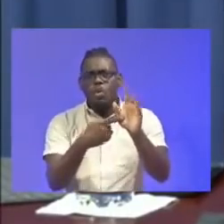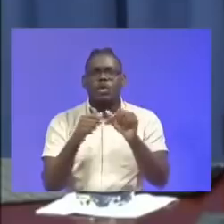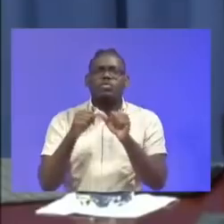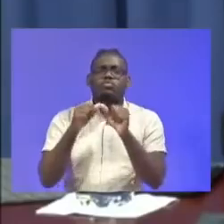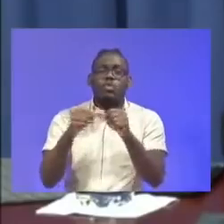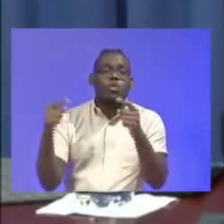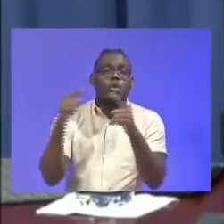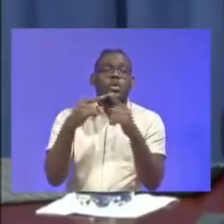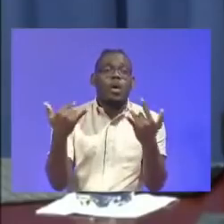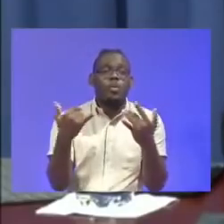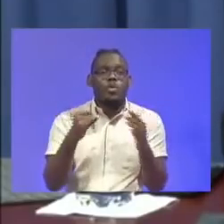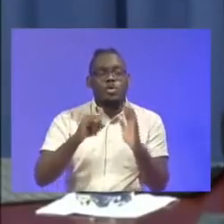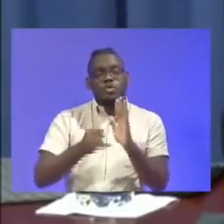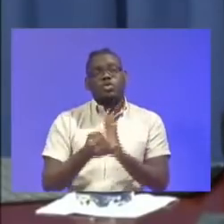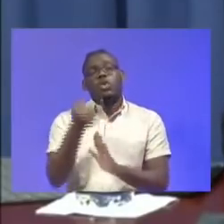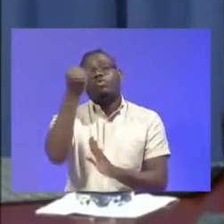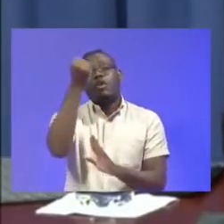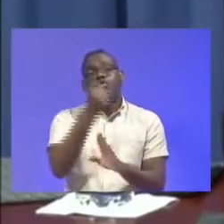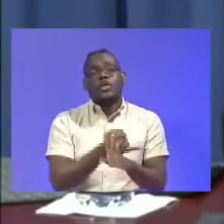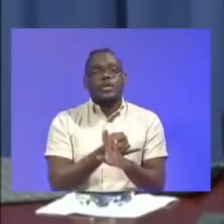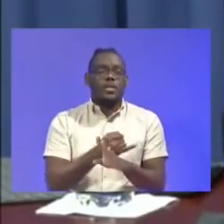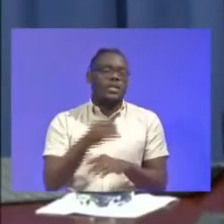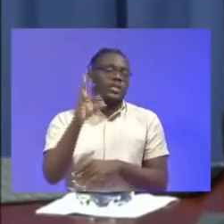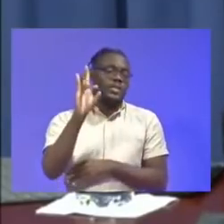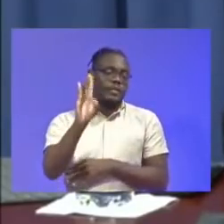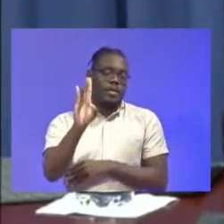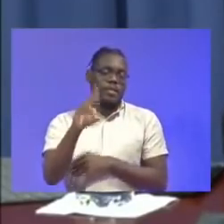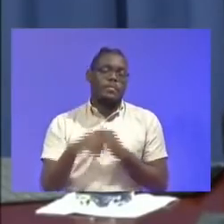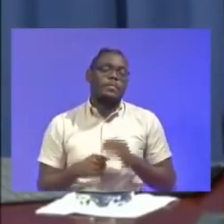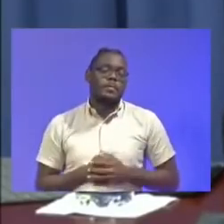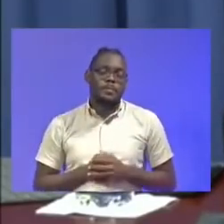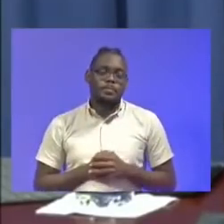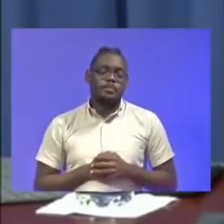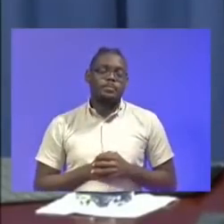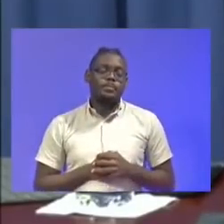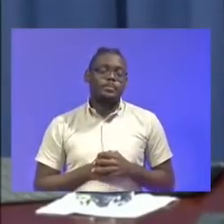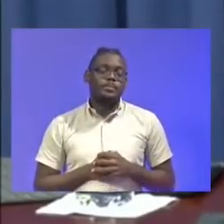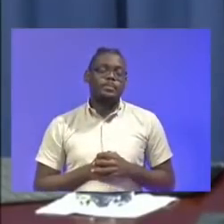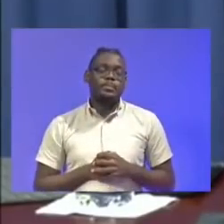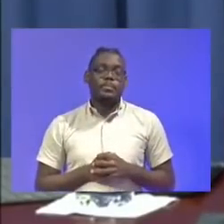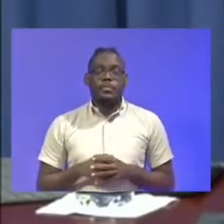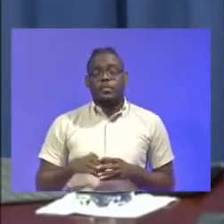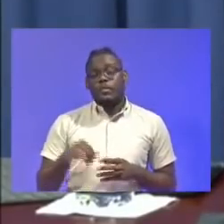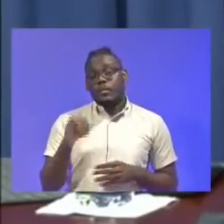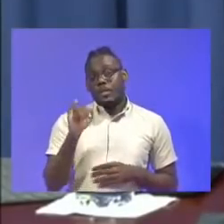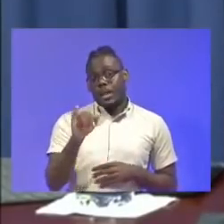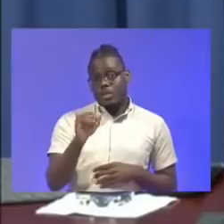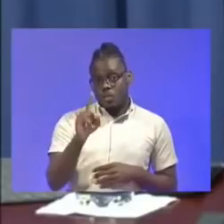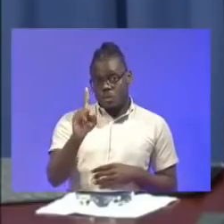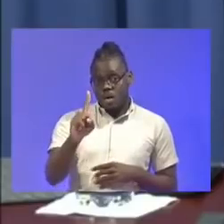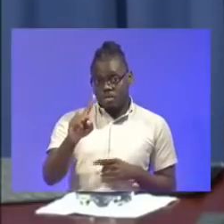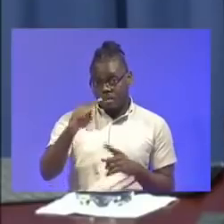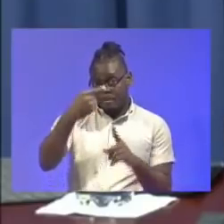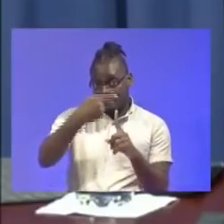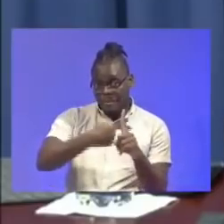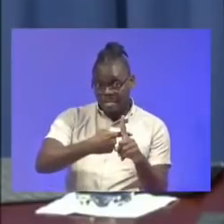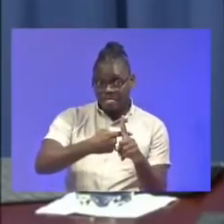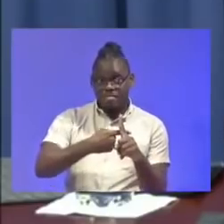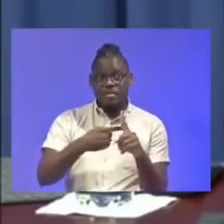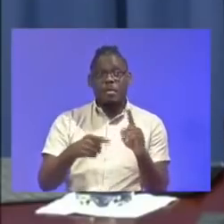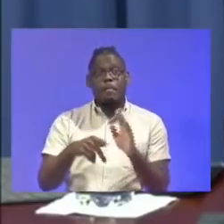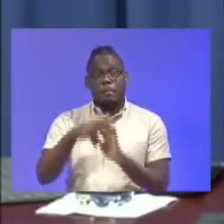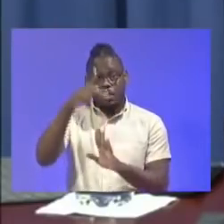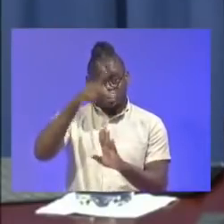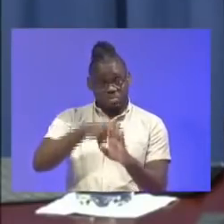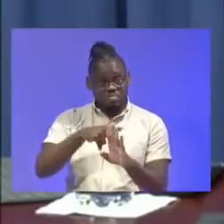when you got your last shot. It is going to be a rolling 1-month program. So by the end of December, we'll be putting out